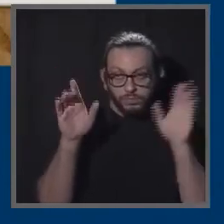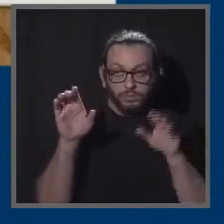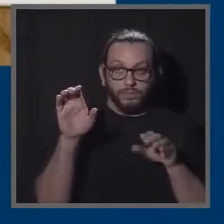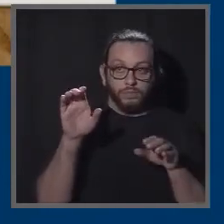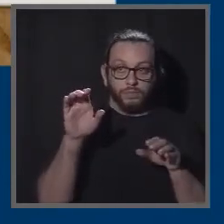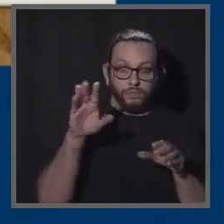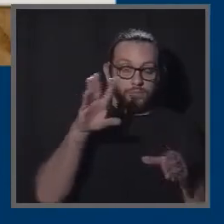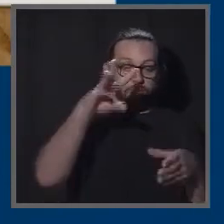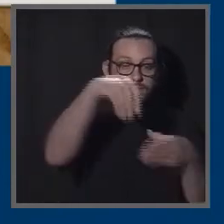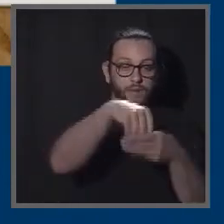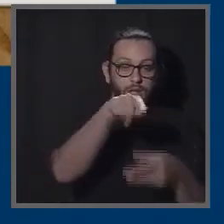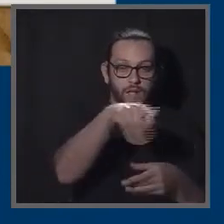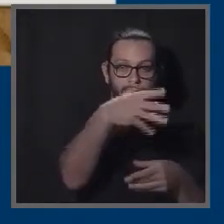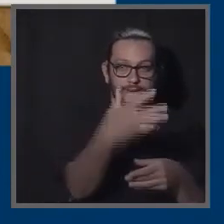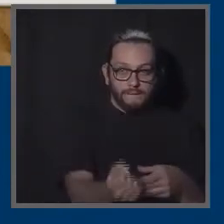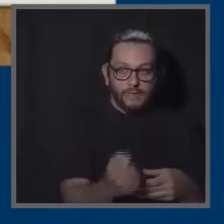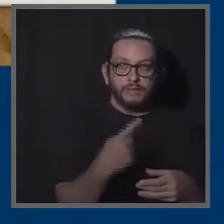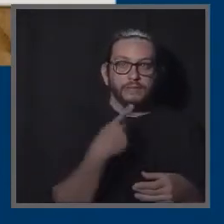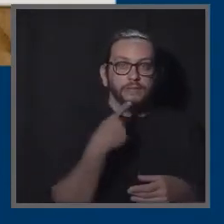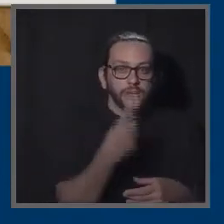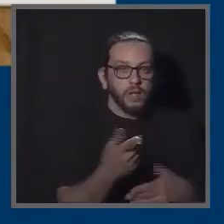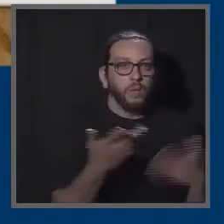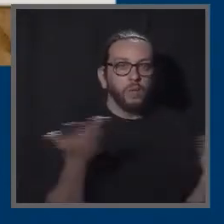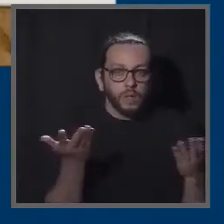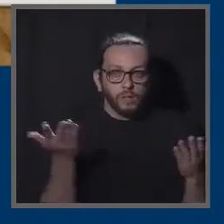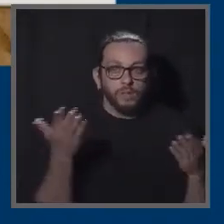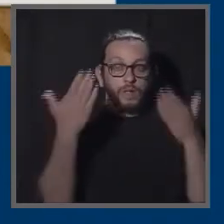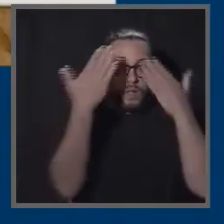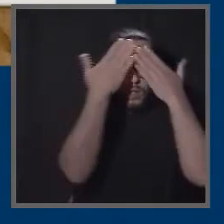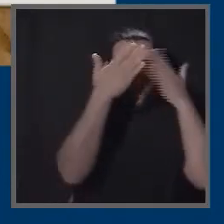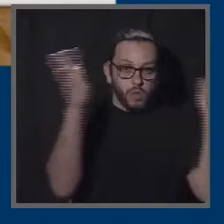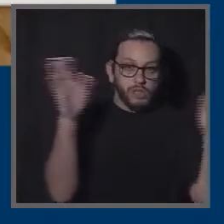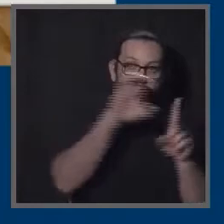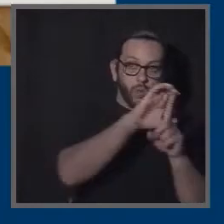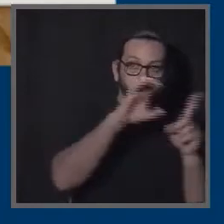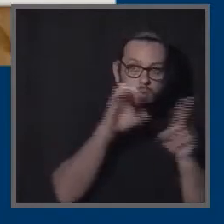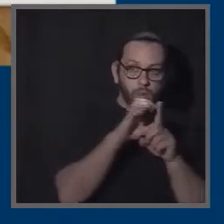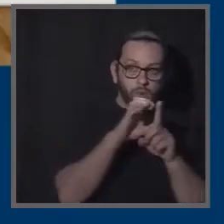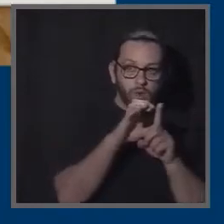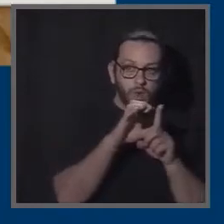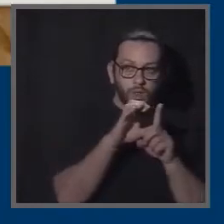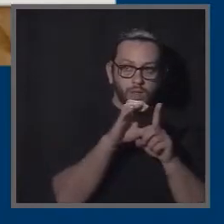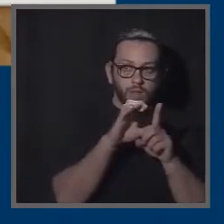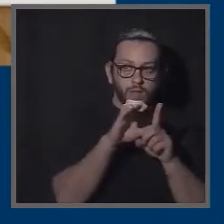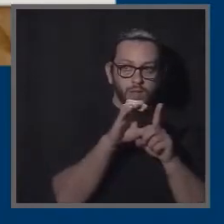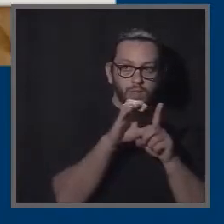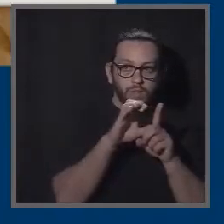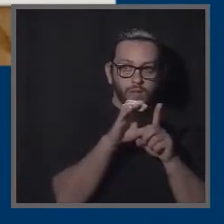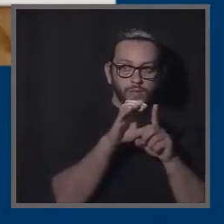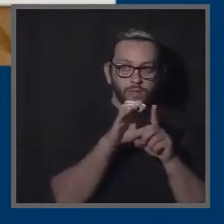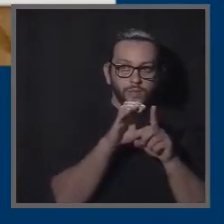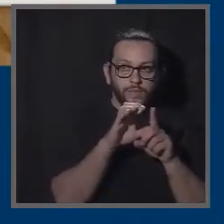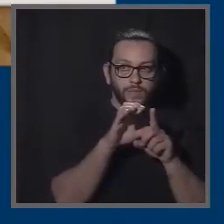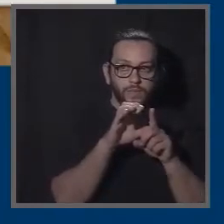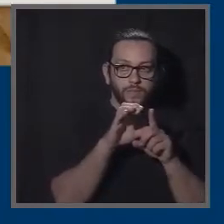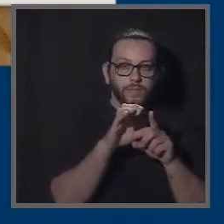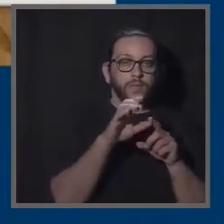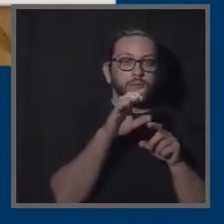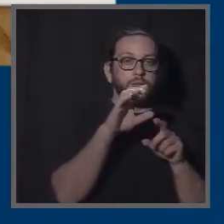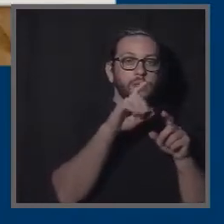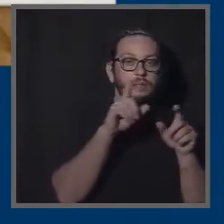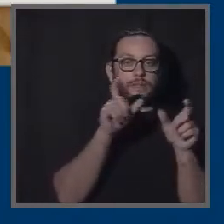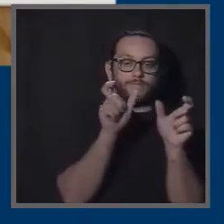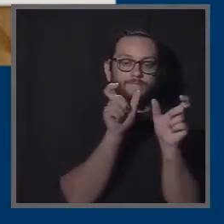which emphasizes cultural agency, had been a popular term in the 1970s and 80s, but very